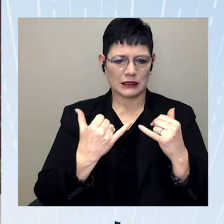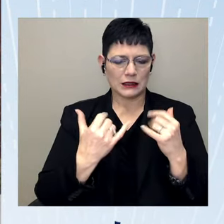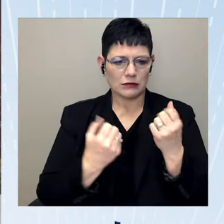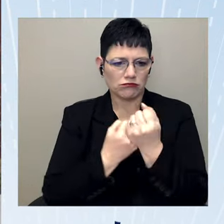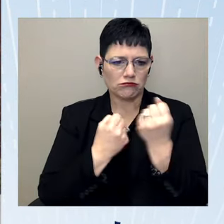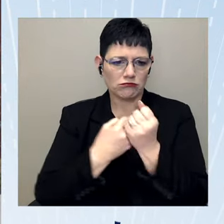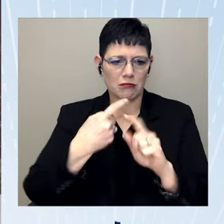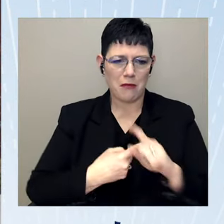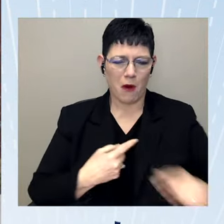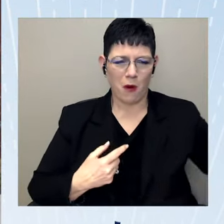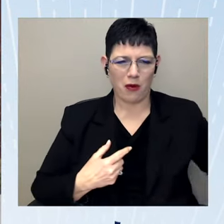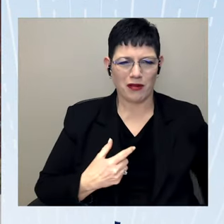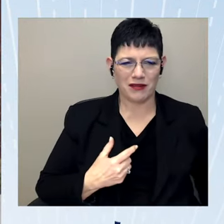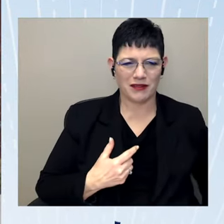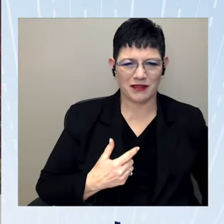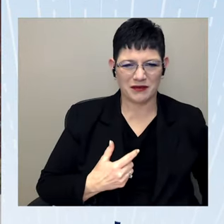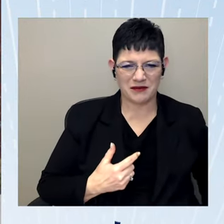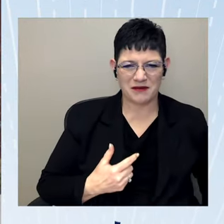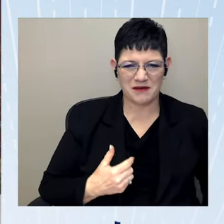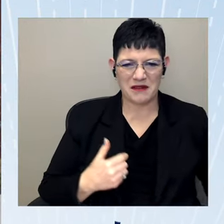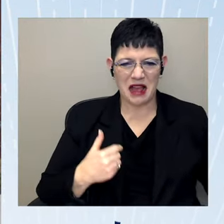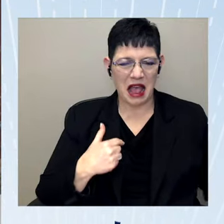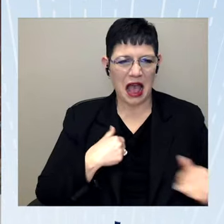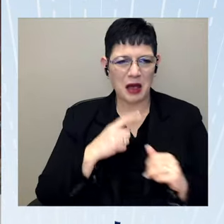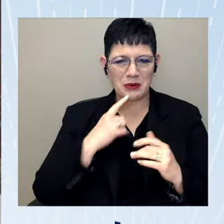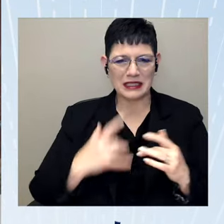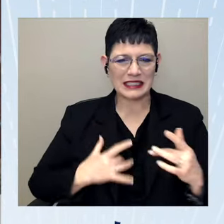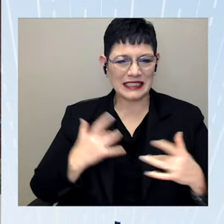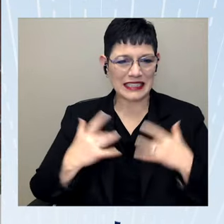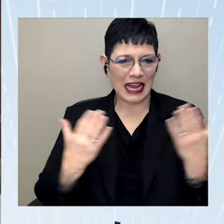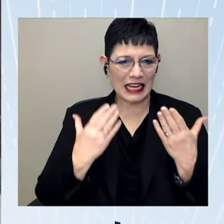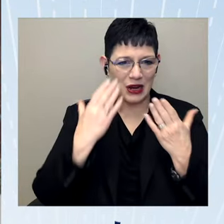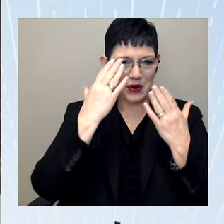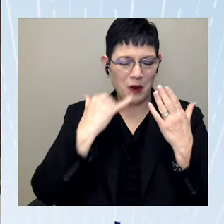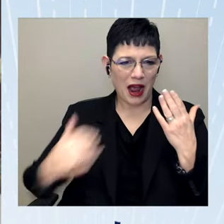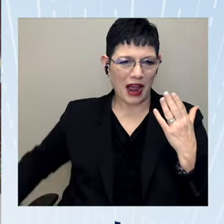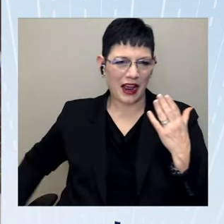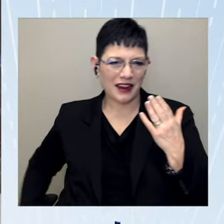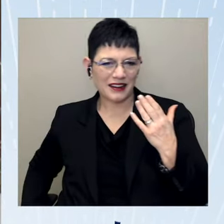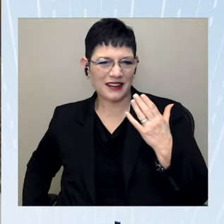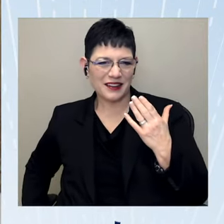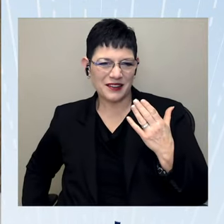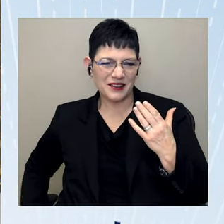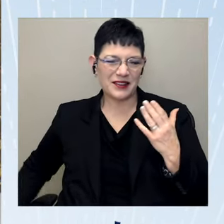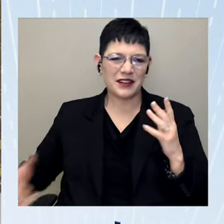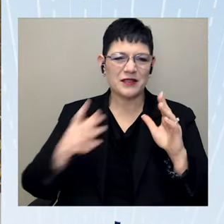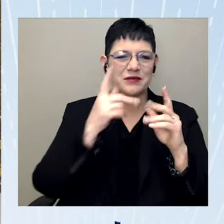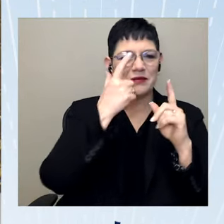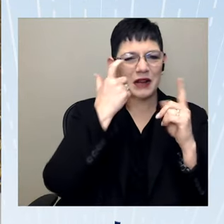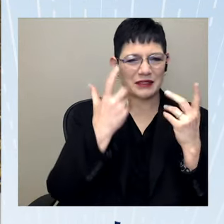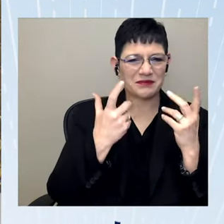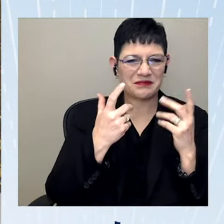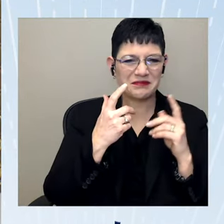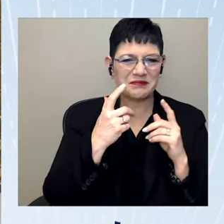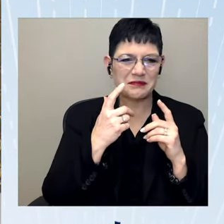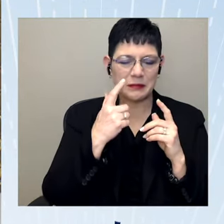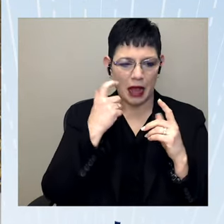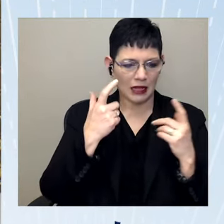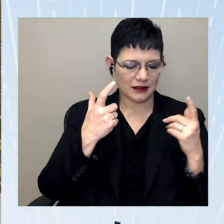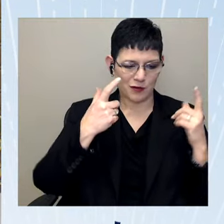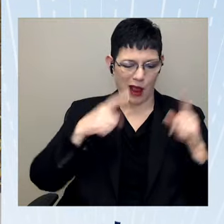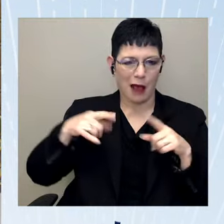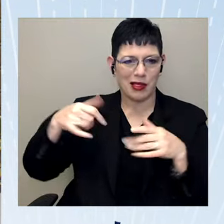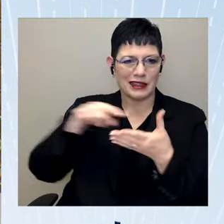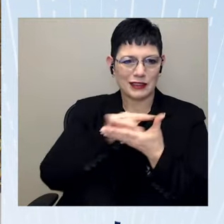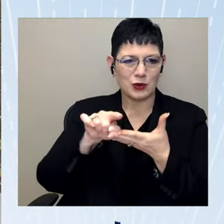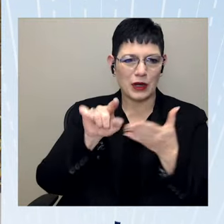excited to be here this week, actually, given the President's event this earlier this week. And Jen and I were both